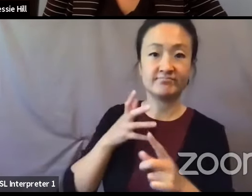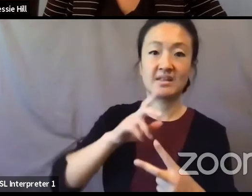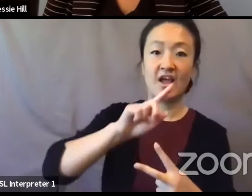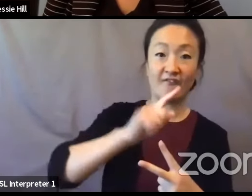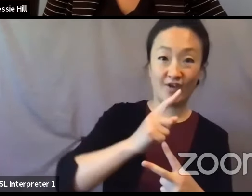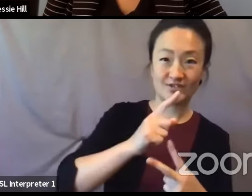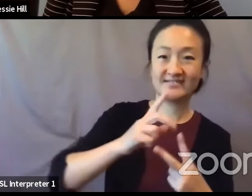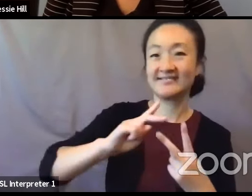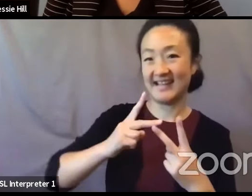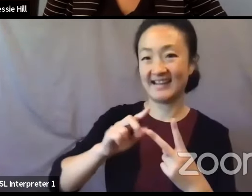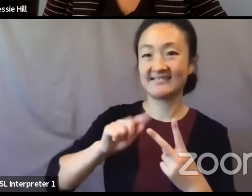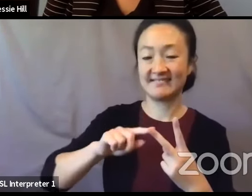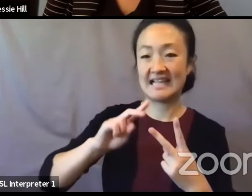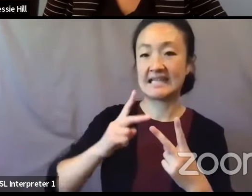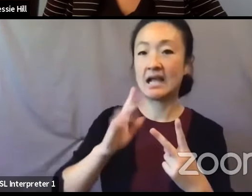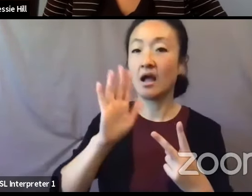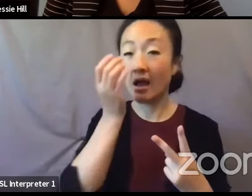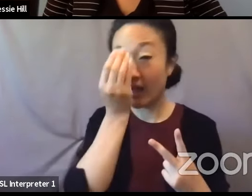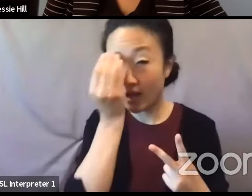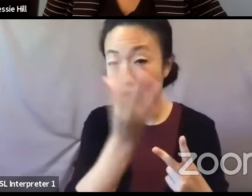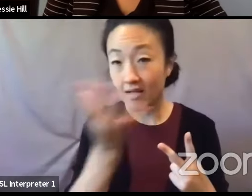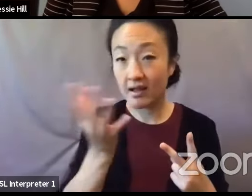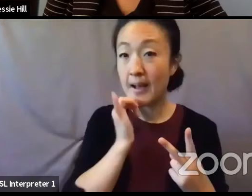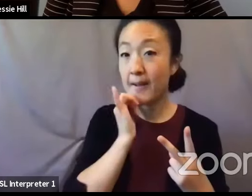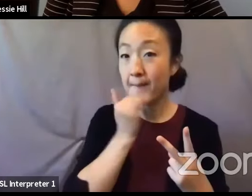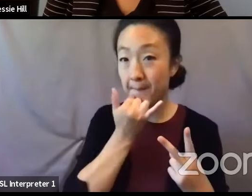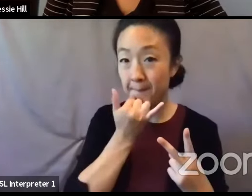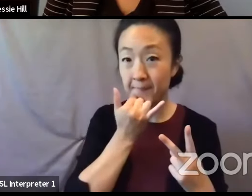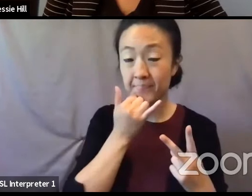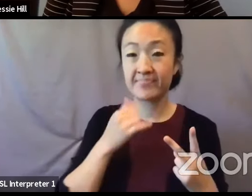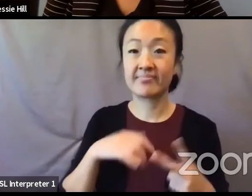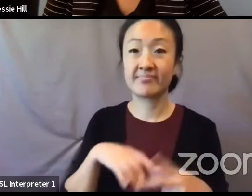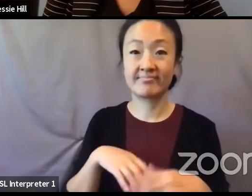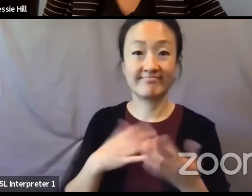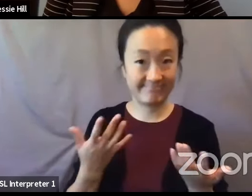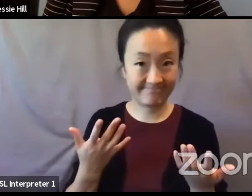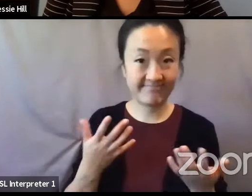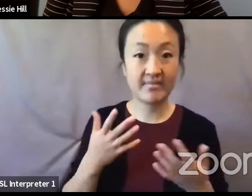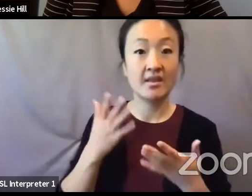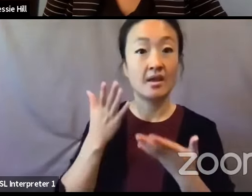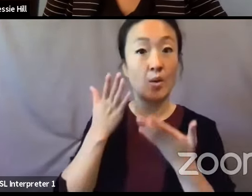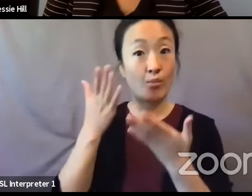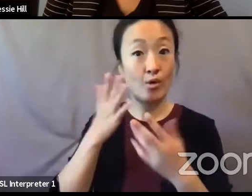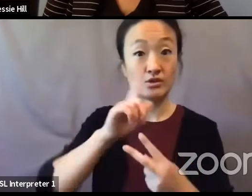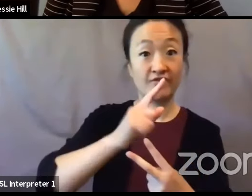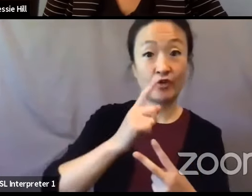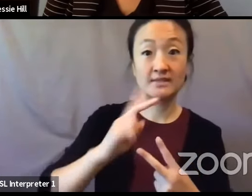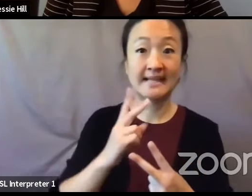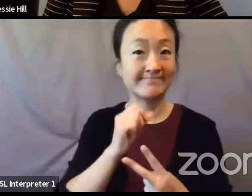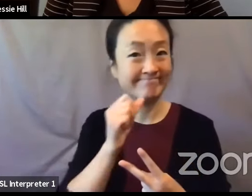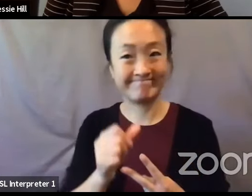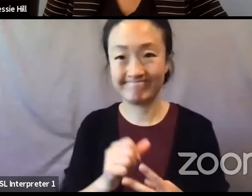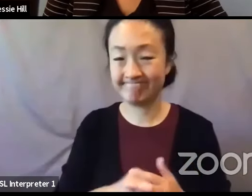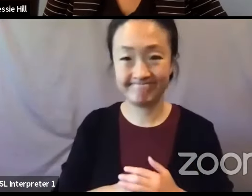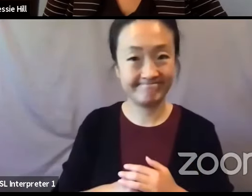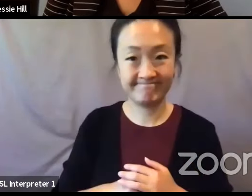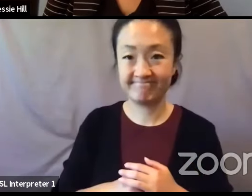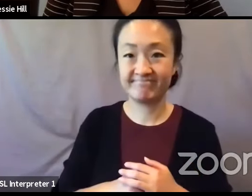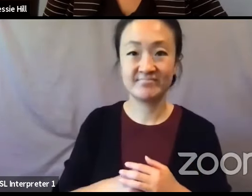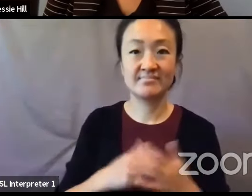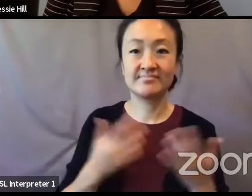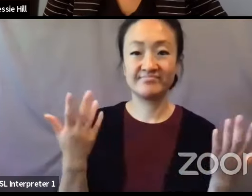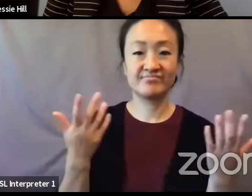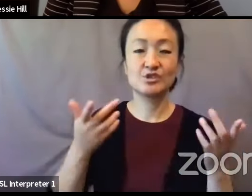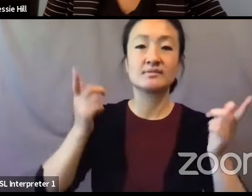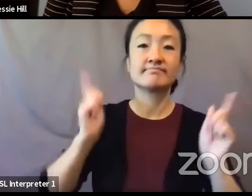is second by accident. They actually were not proposed as the first and second. They were merely the first and second